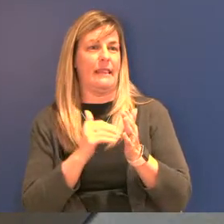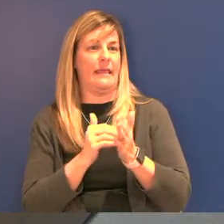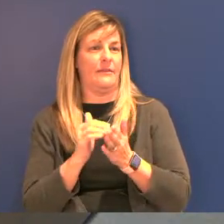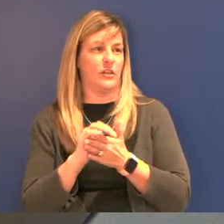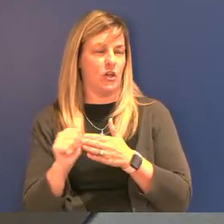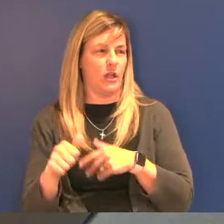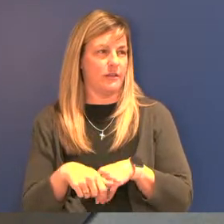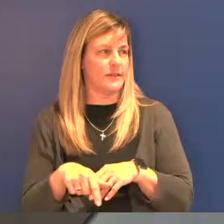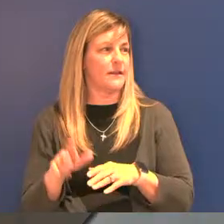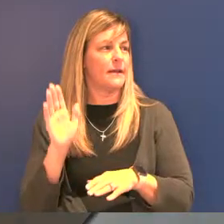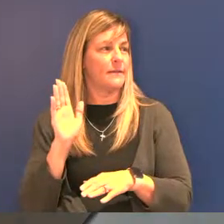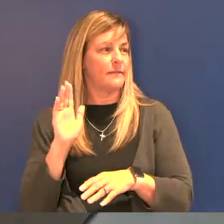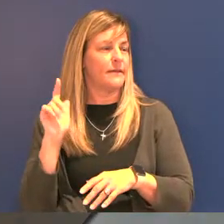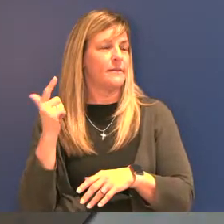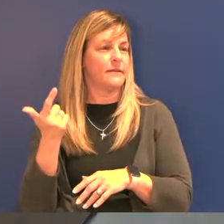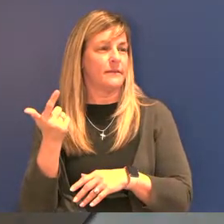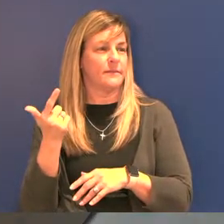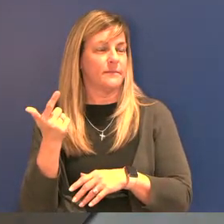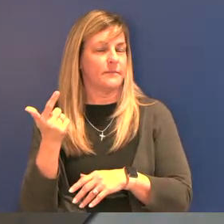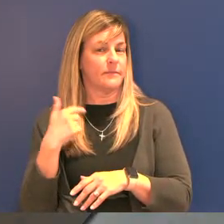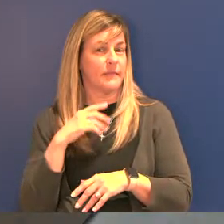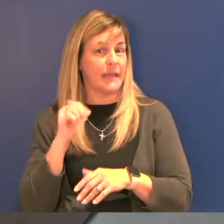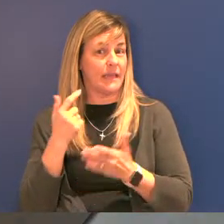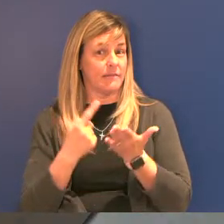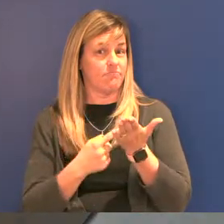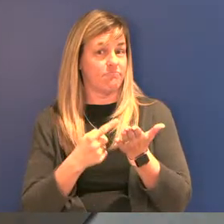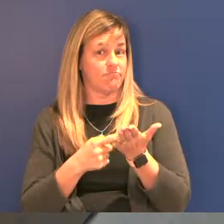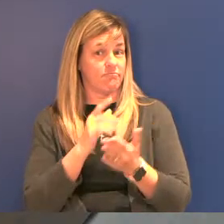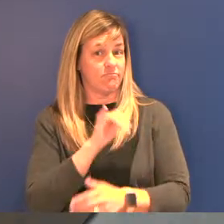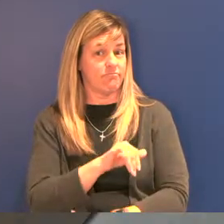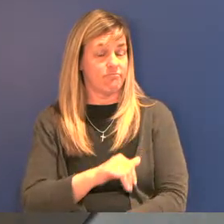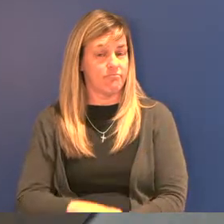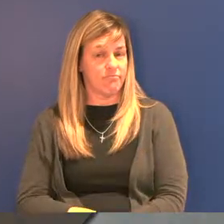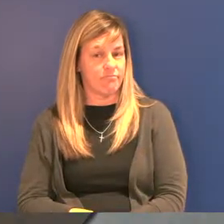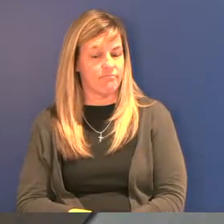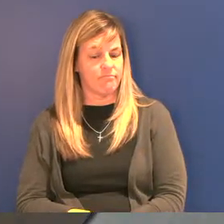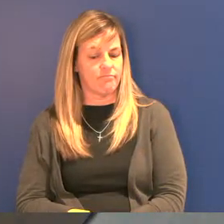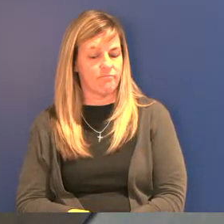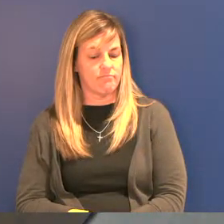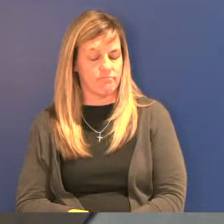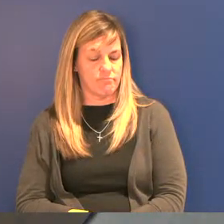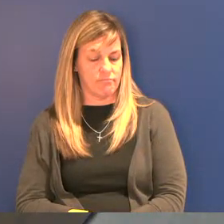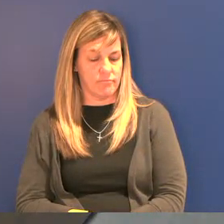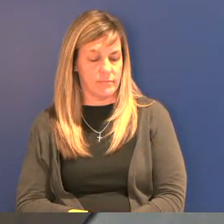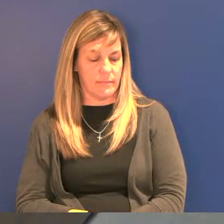A motion by Ms. Christie, second by Reverend Butler. Do we have any discussion on this item?